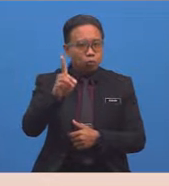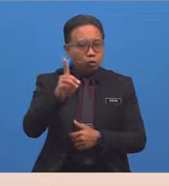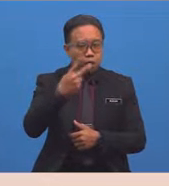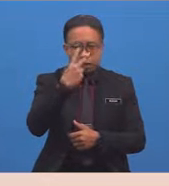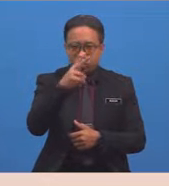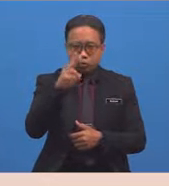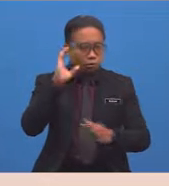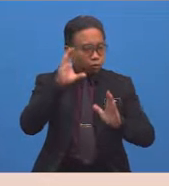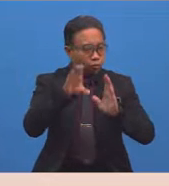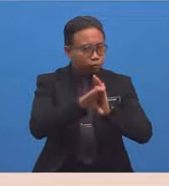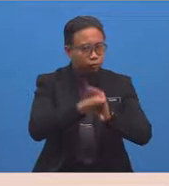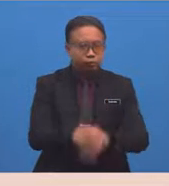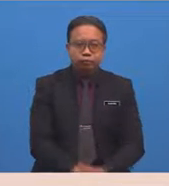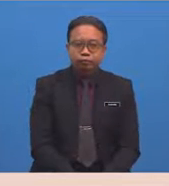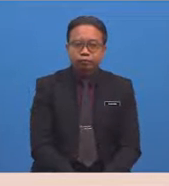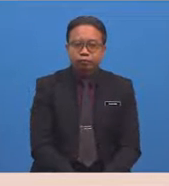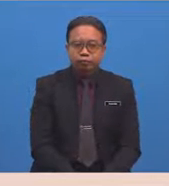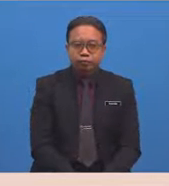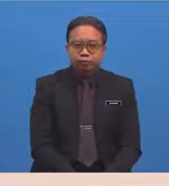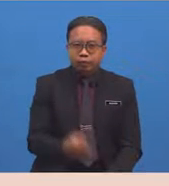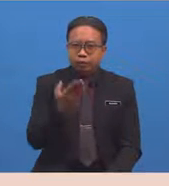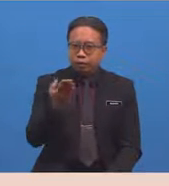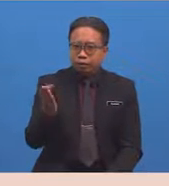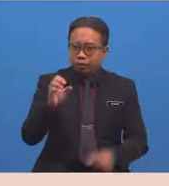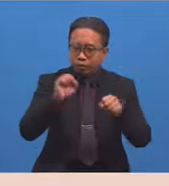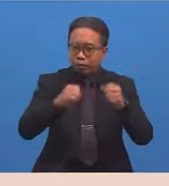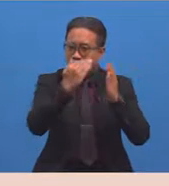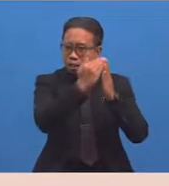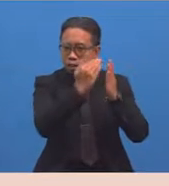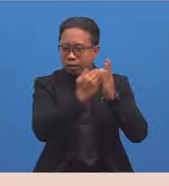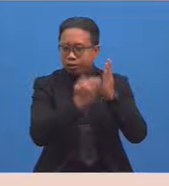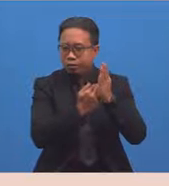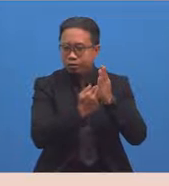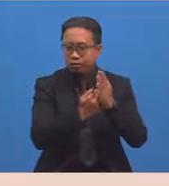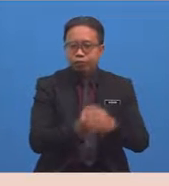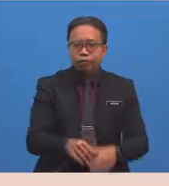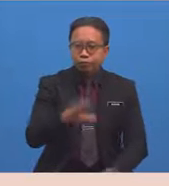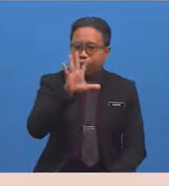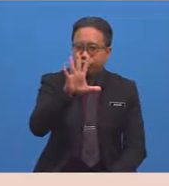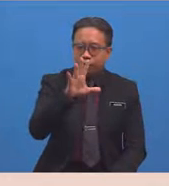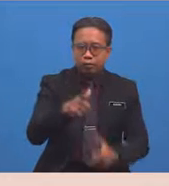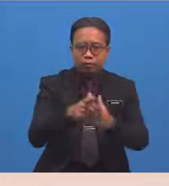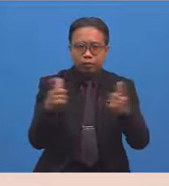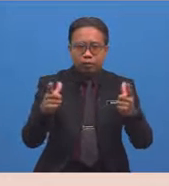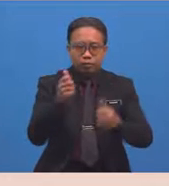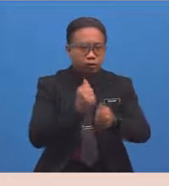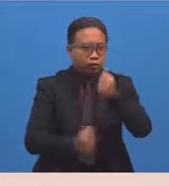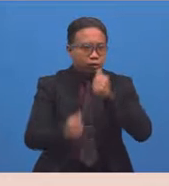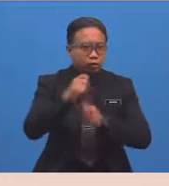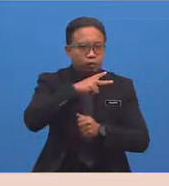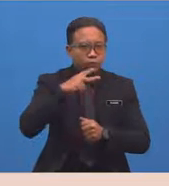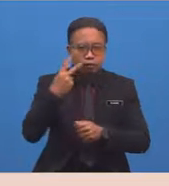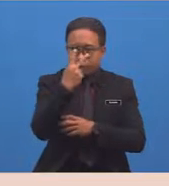this picture. Then, can you list at least 5 different action verbs seen